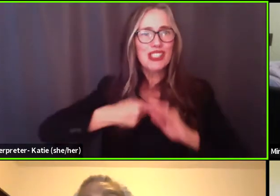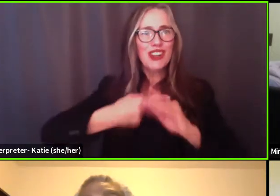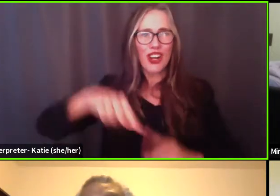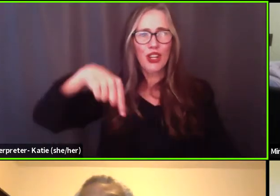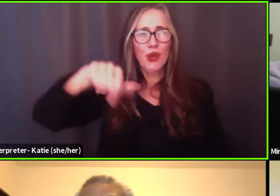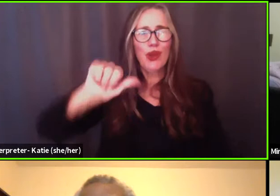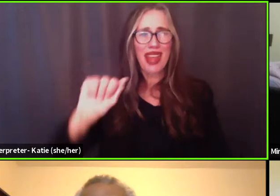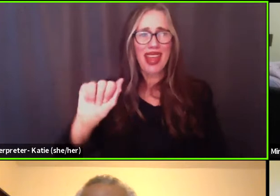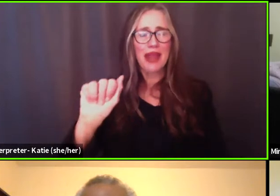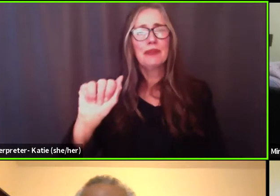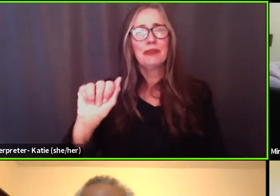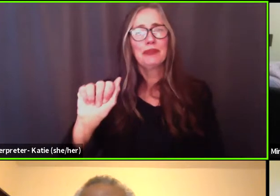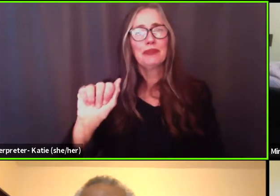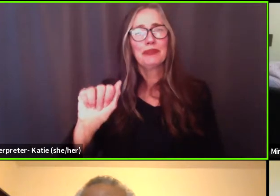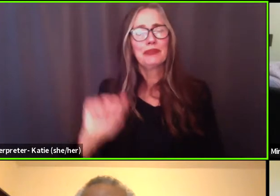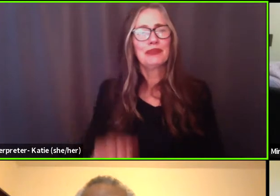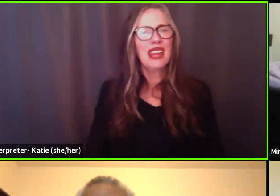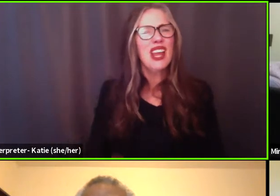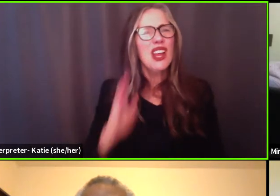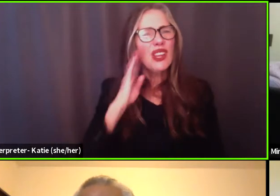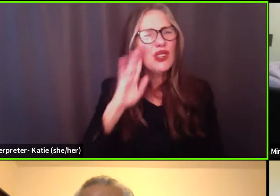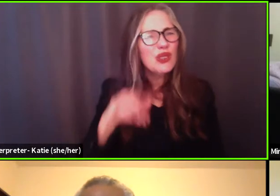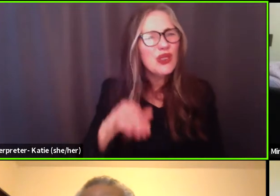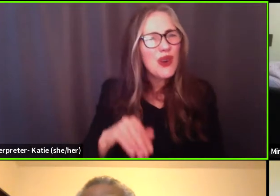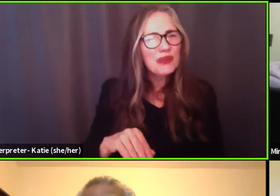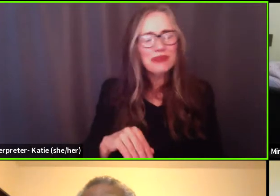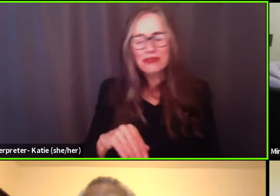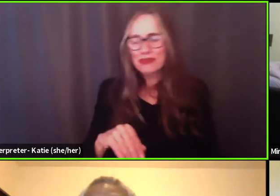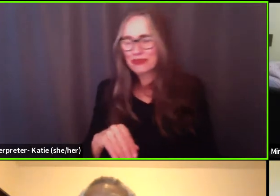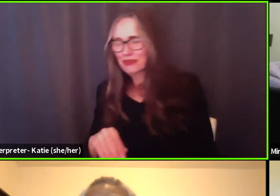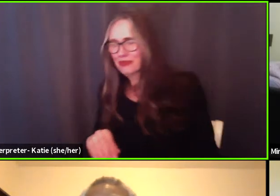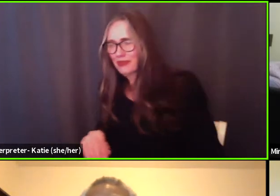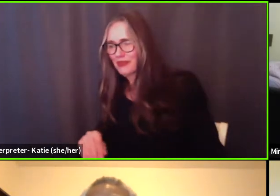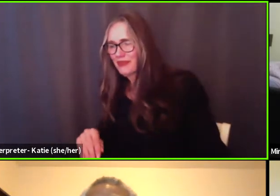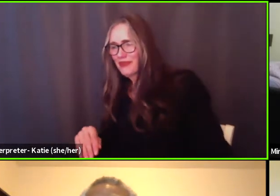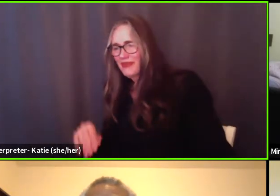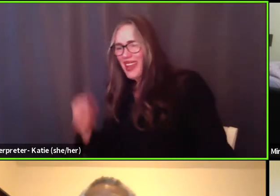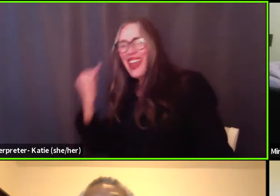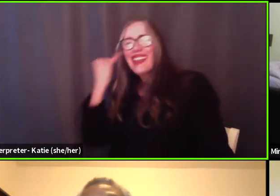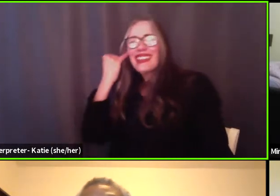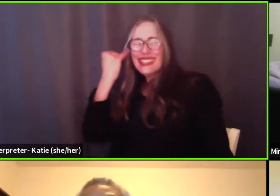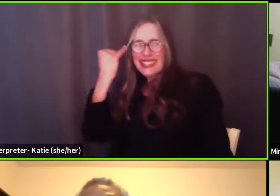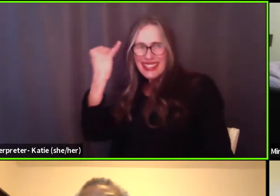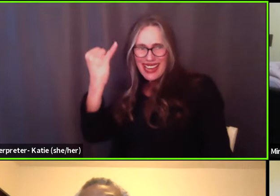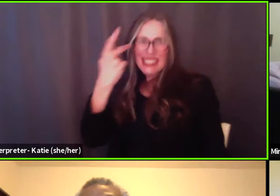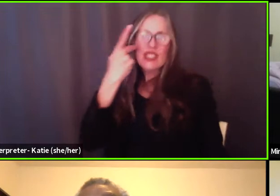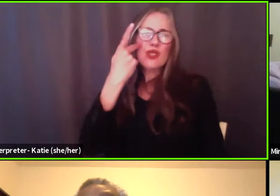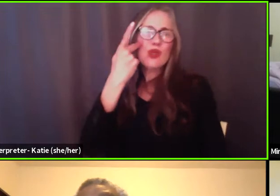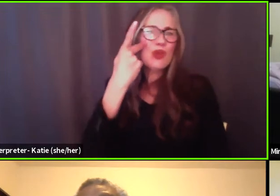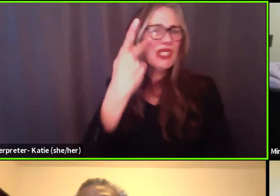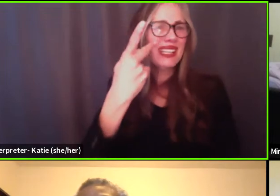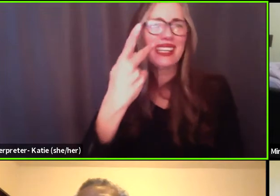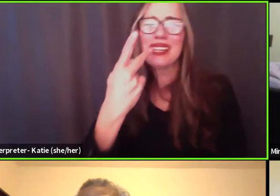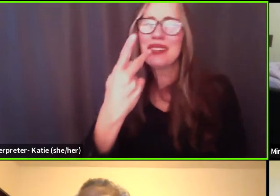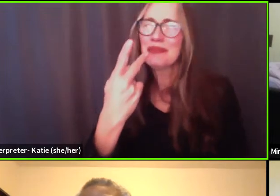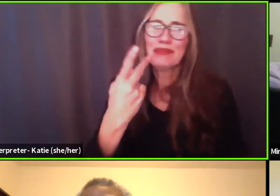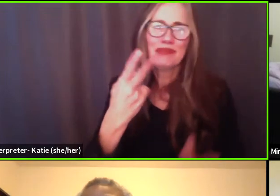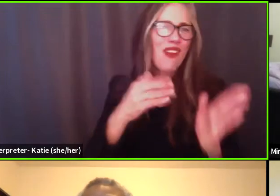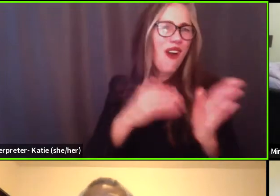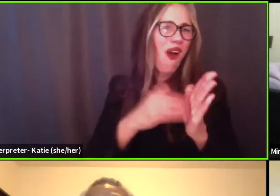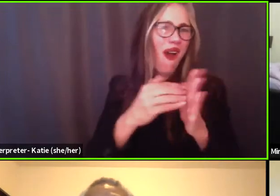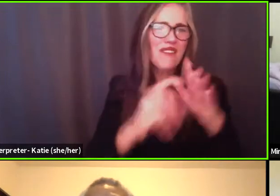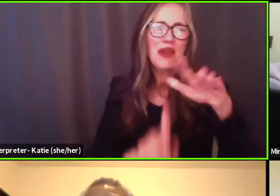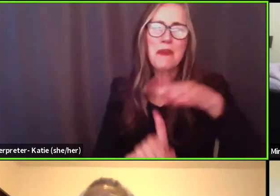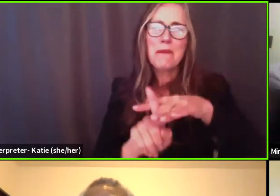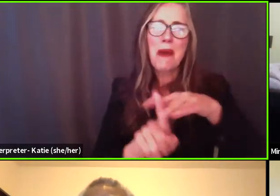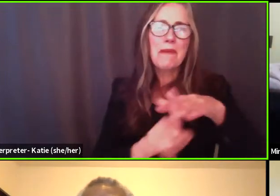it actually gets to the persistence of these ideas and where they live on on campuses and in universities and i know that in your recent work you've